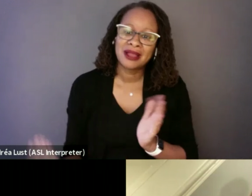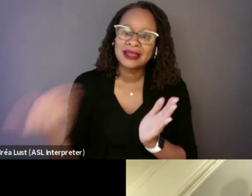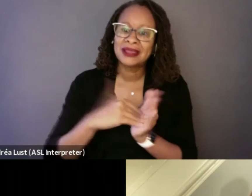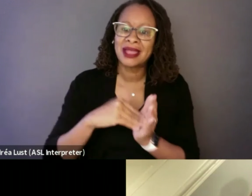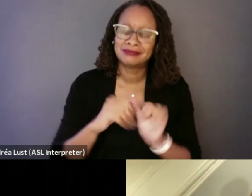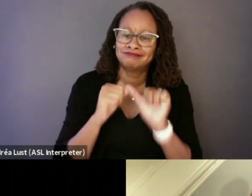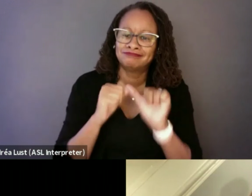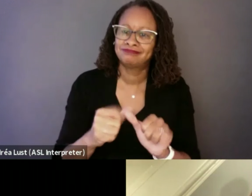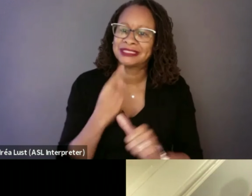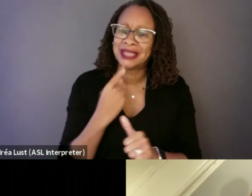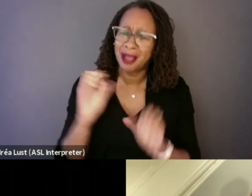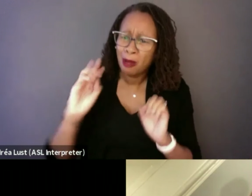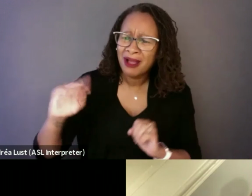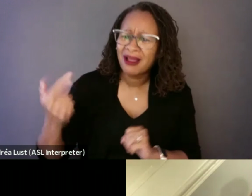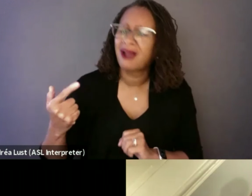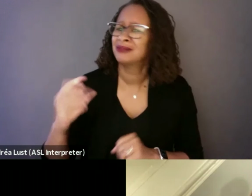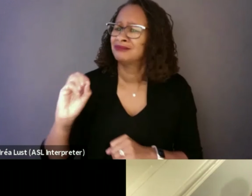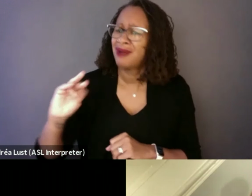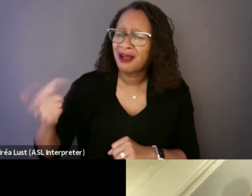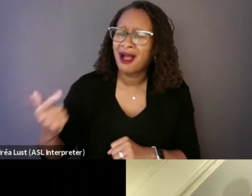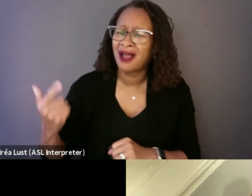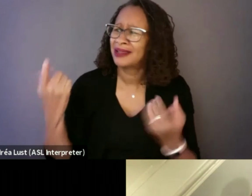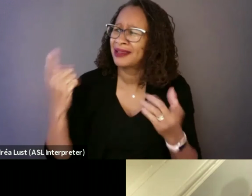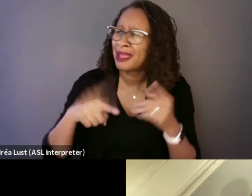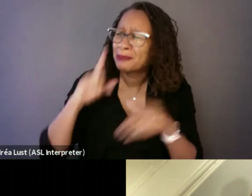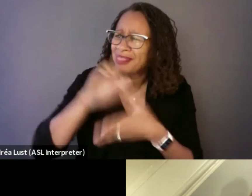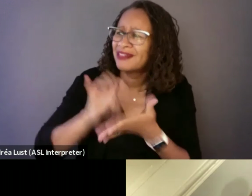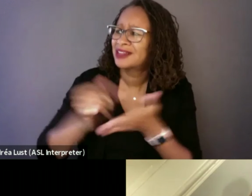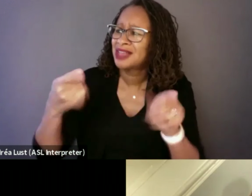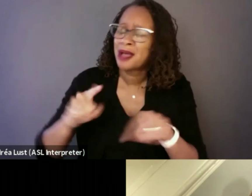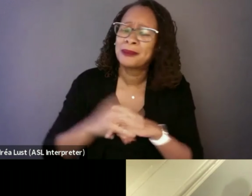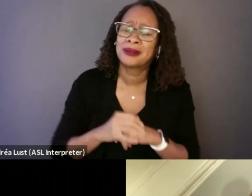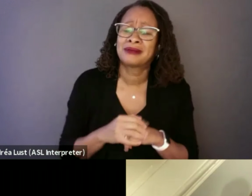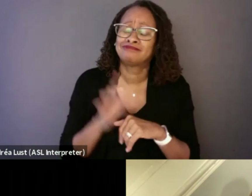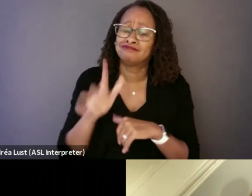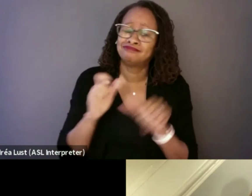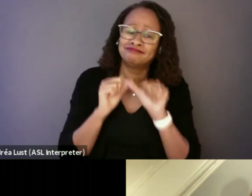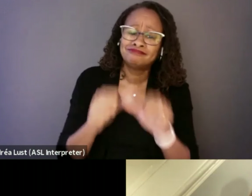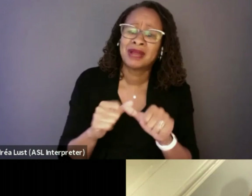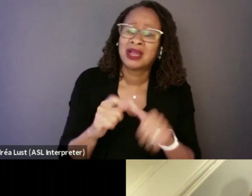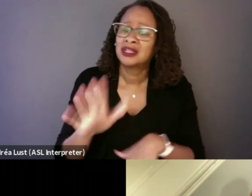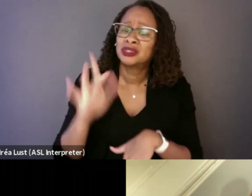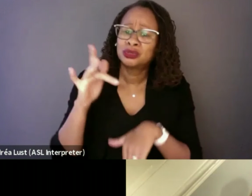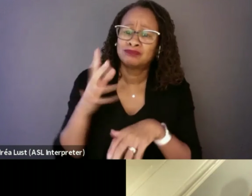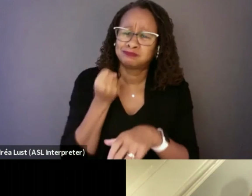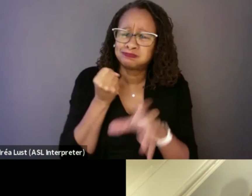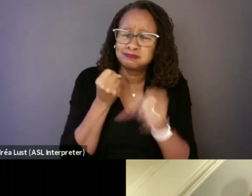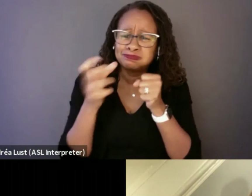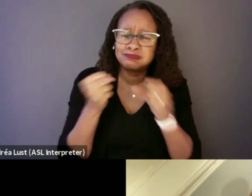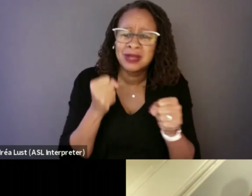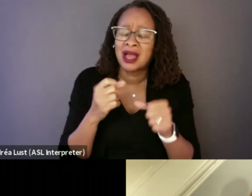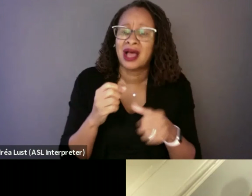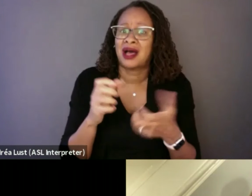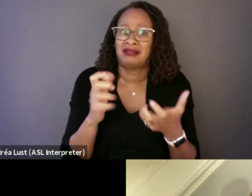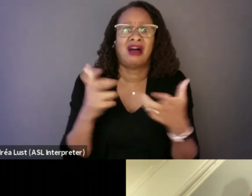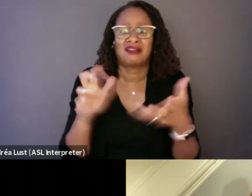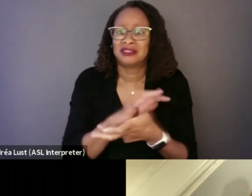saying, oh my goodness, I can't believe this is happening. Like, how is this happening? And you catch what I think is a lot of damning footage